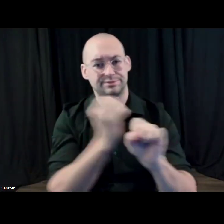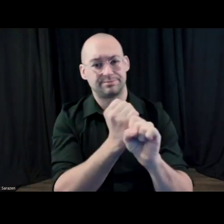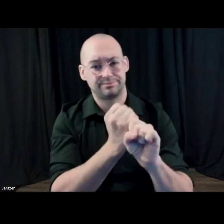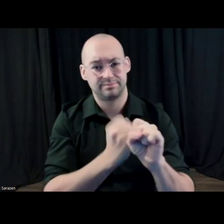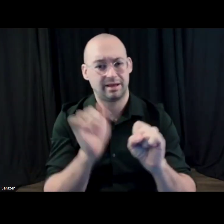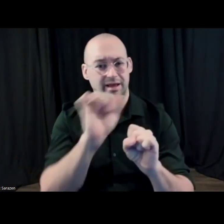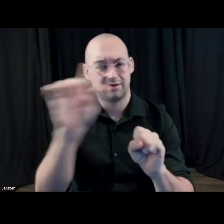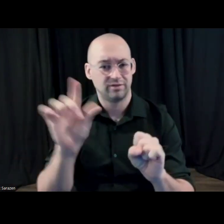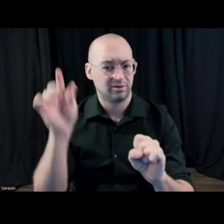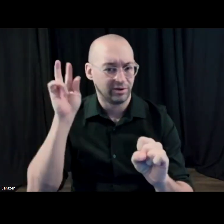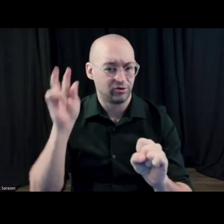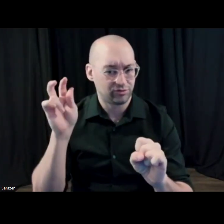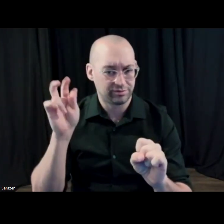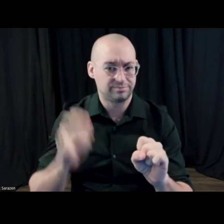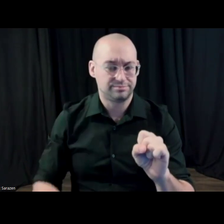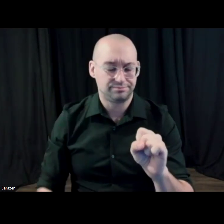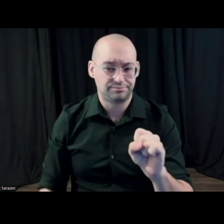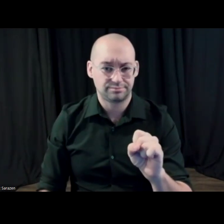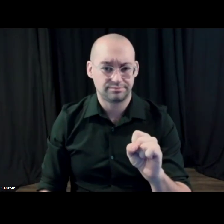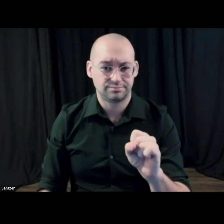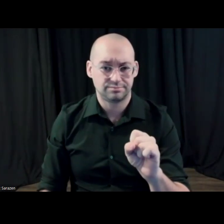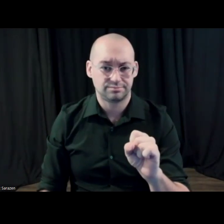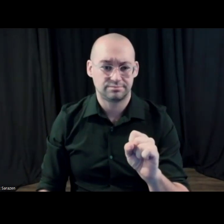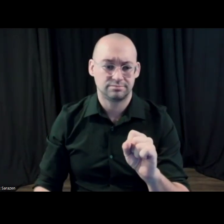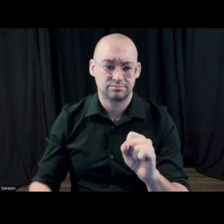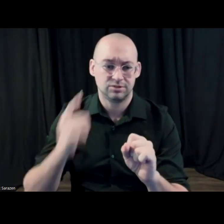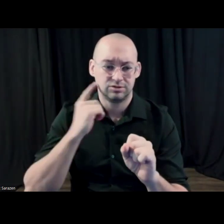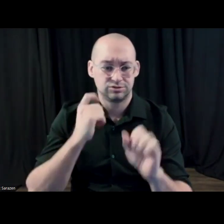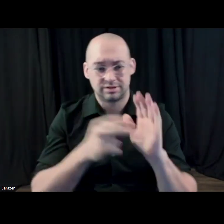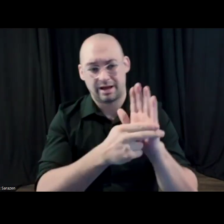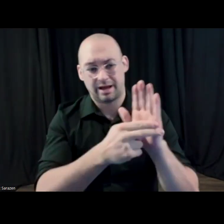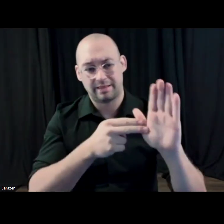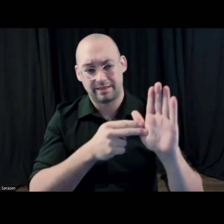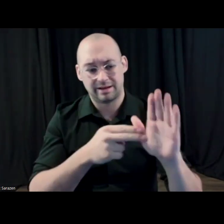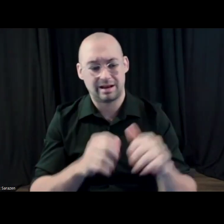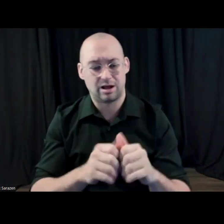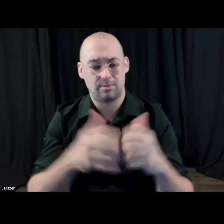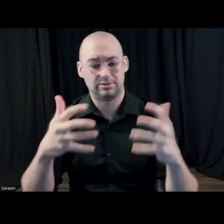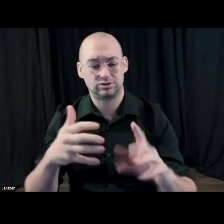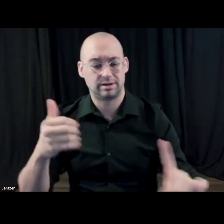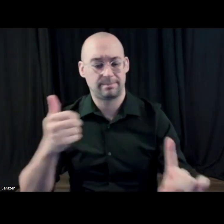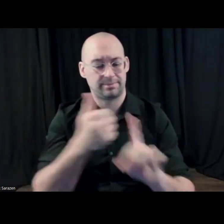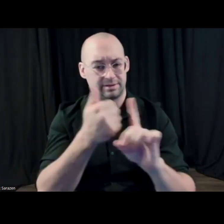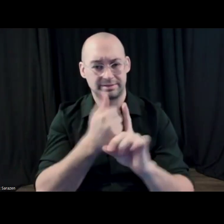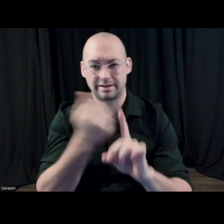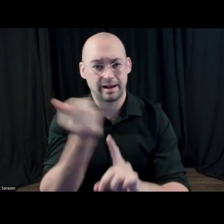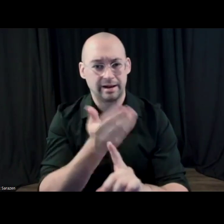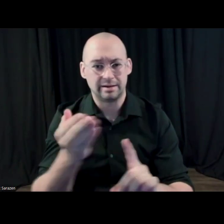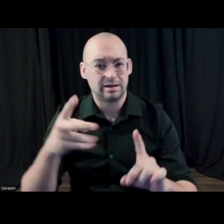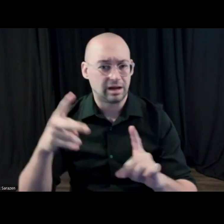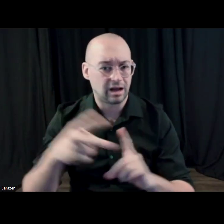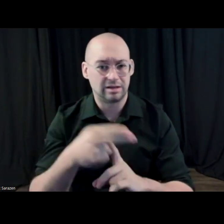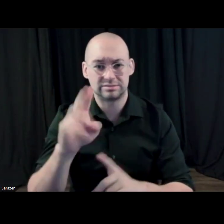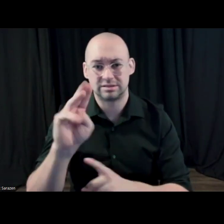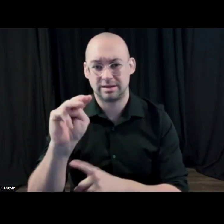we've just heard and just to highlight how impactful any kind of cuts to Medi-Cal and other